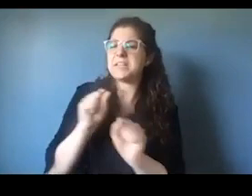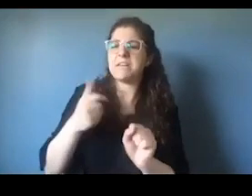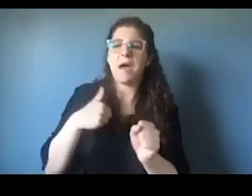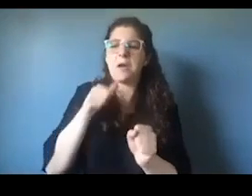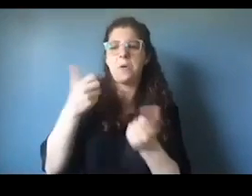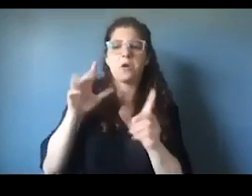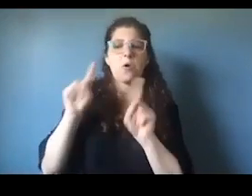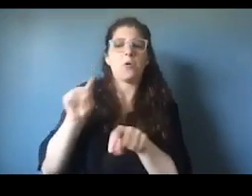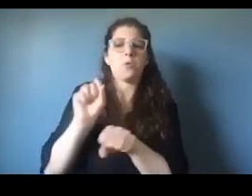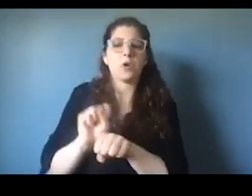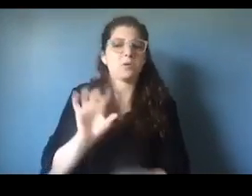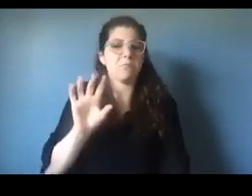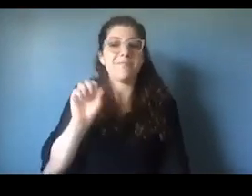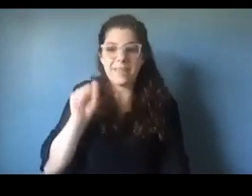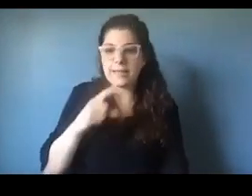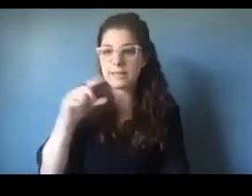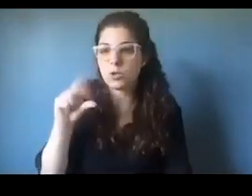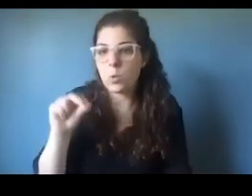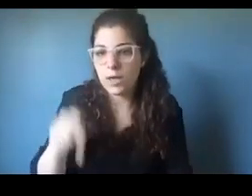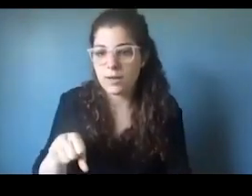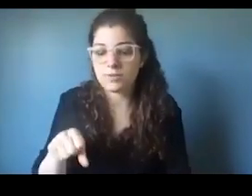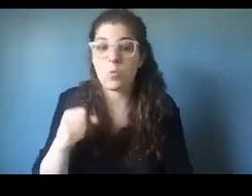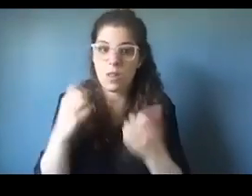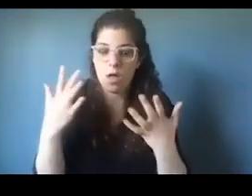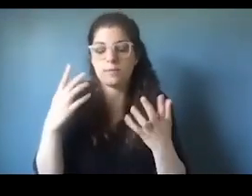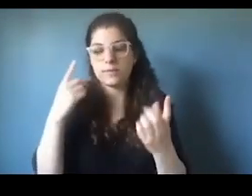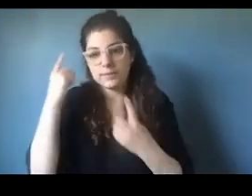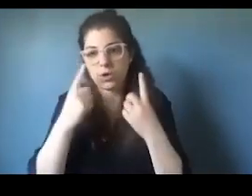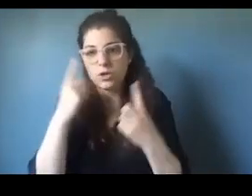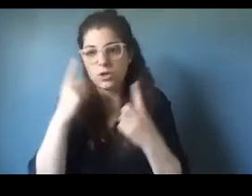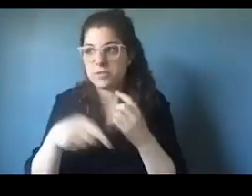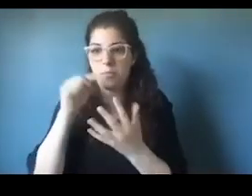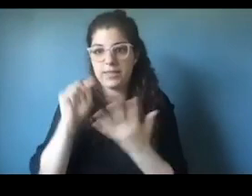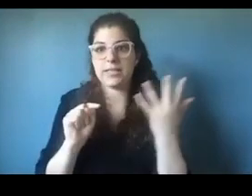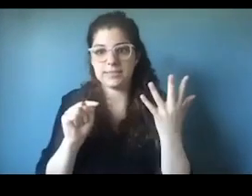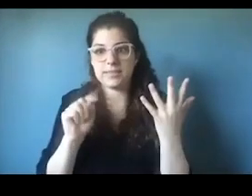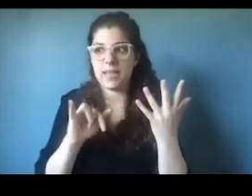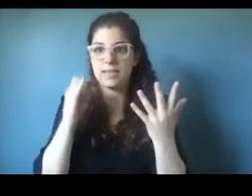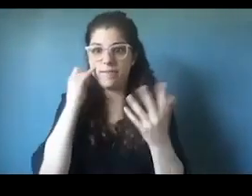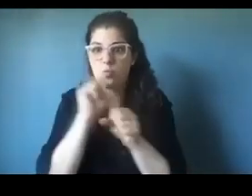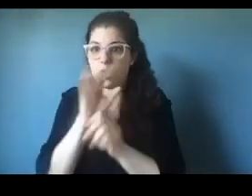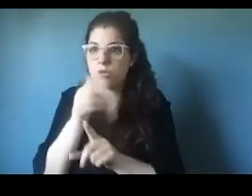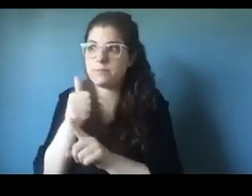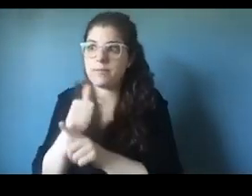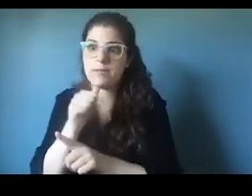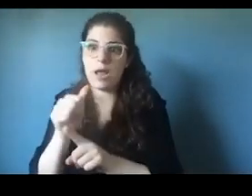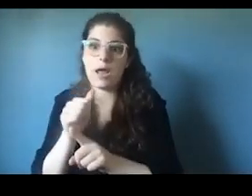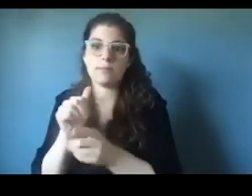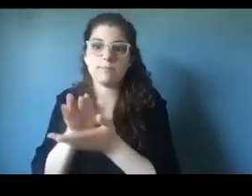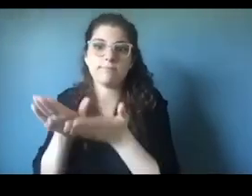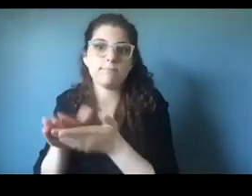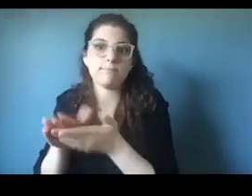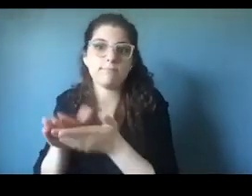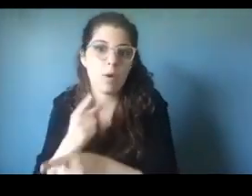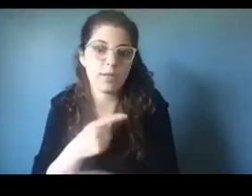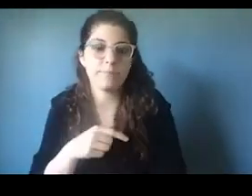health of their families. And so there are a lot of considerations along those lines.